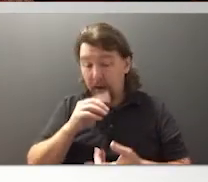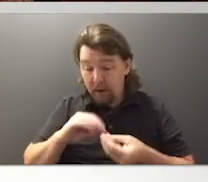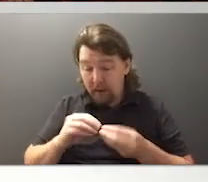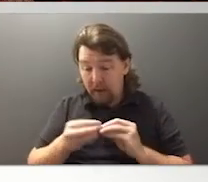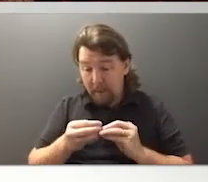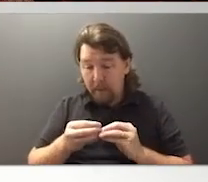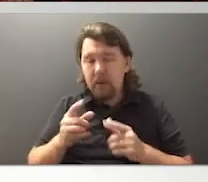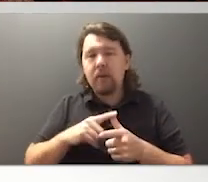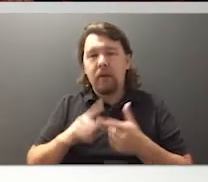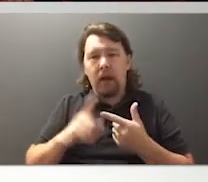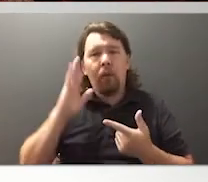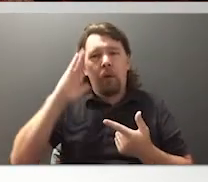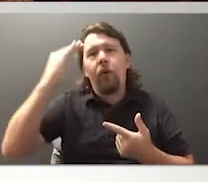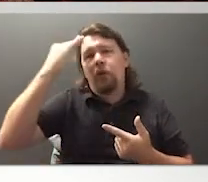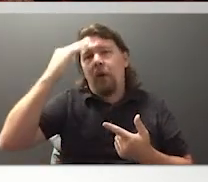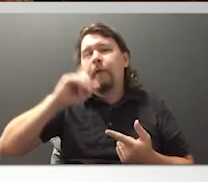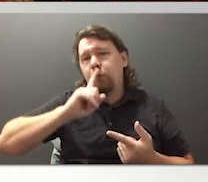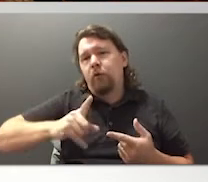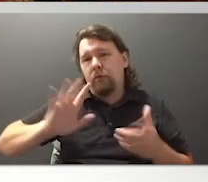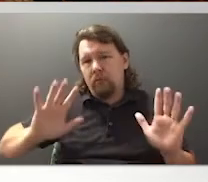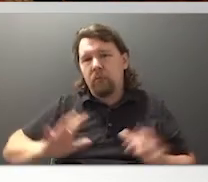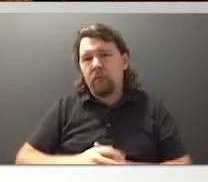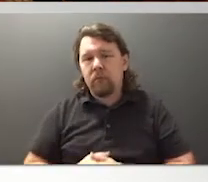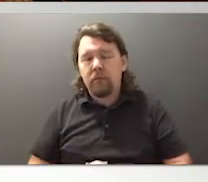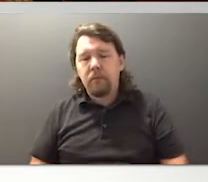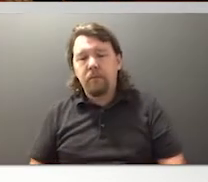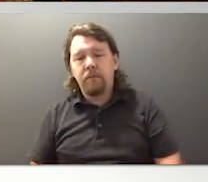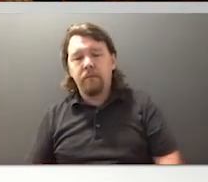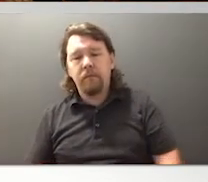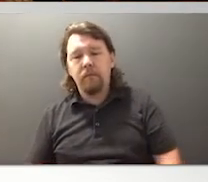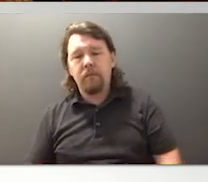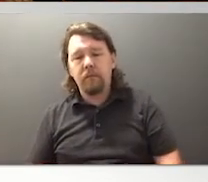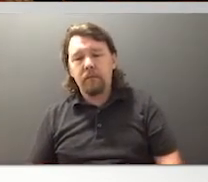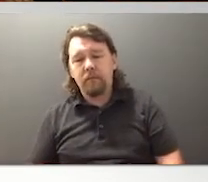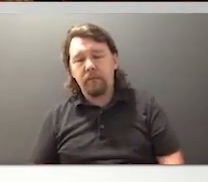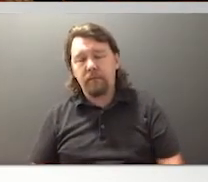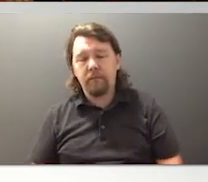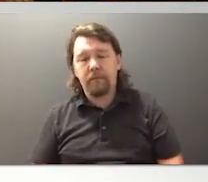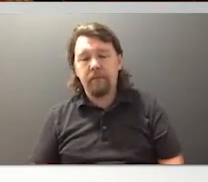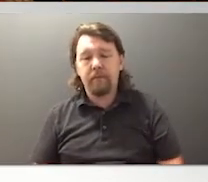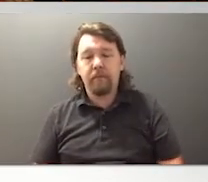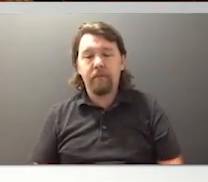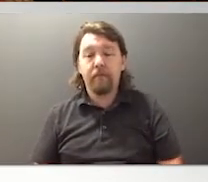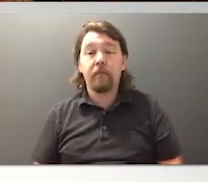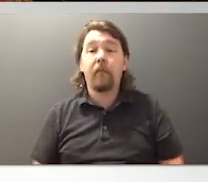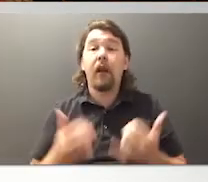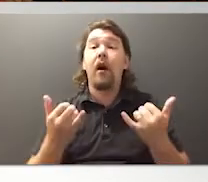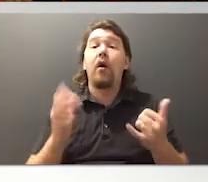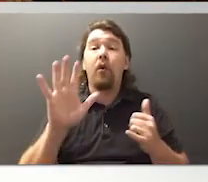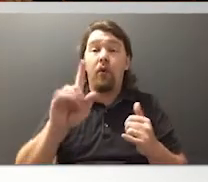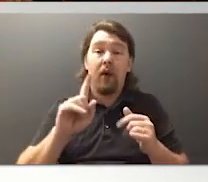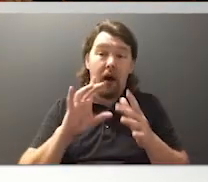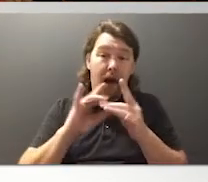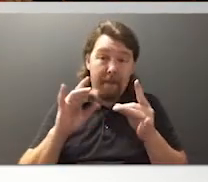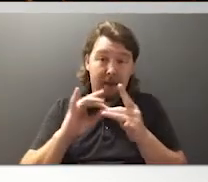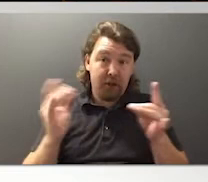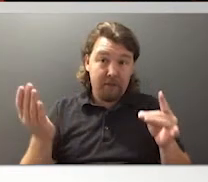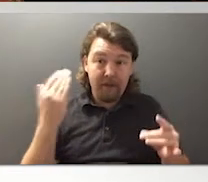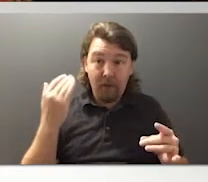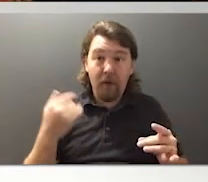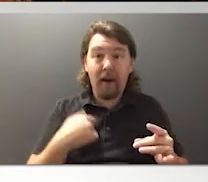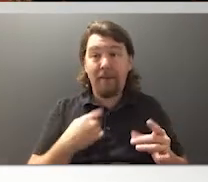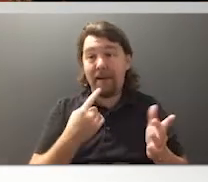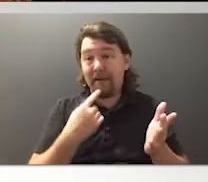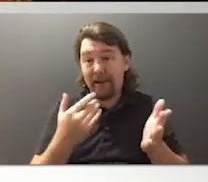we'll know for sure, okay? Now, I've mentioned this before, and I'm going to just say it